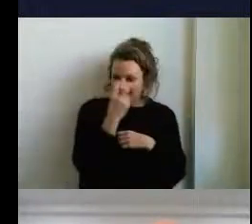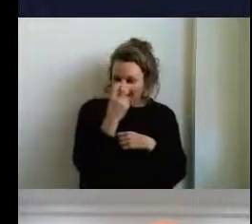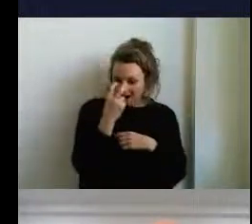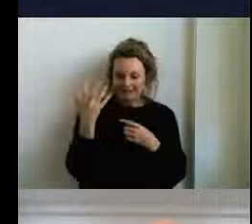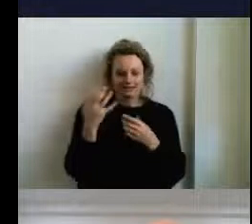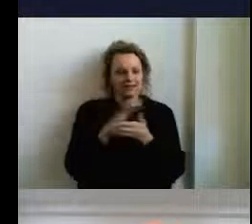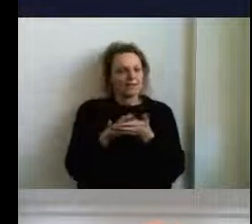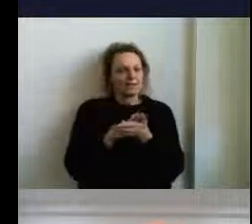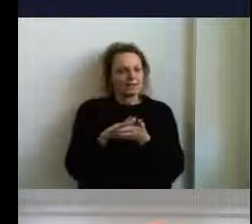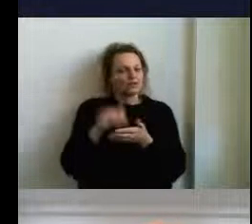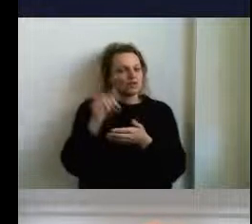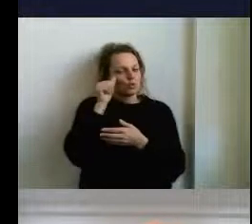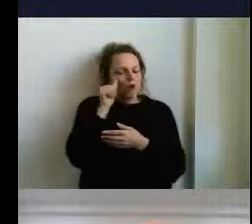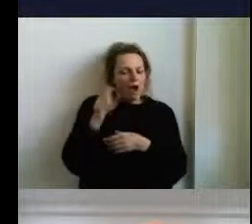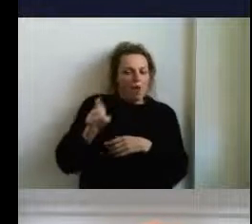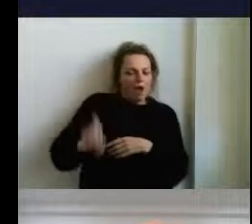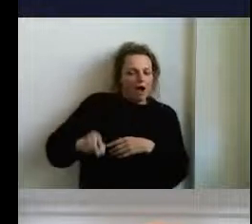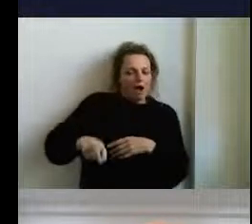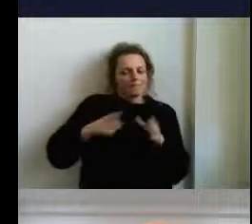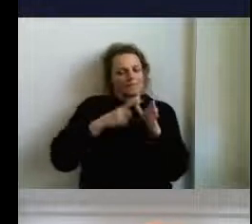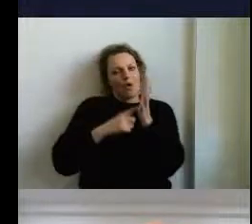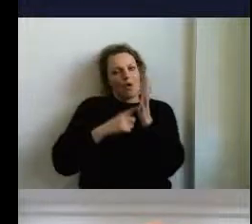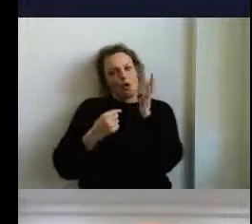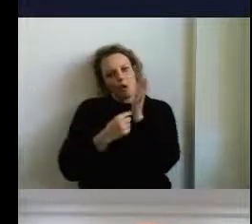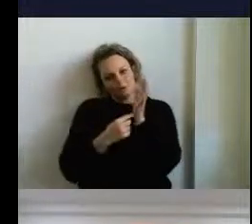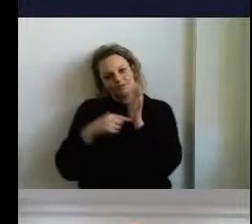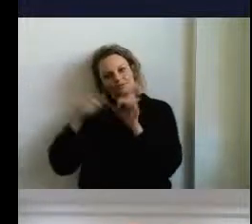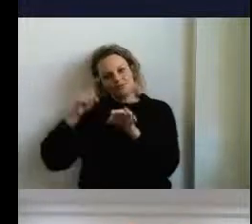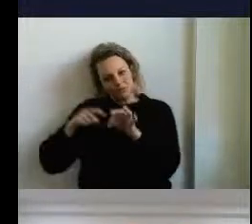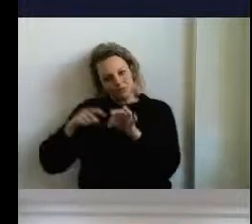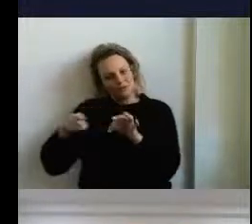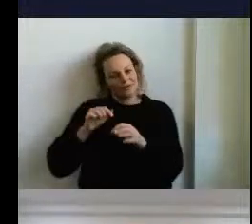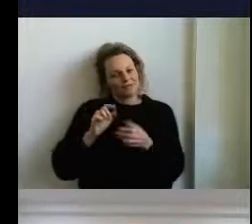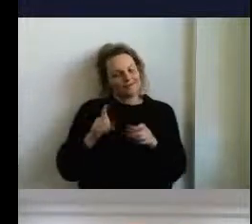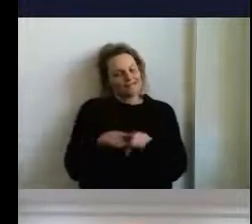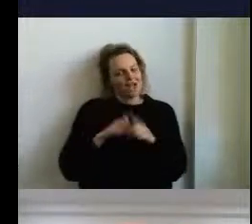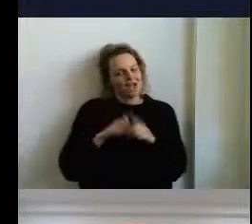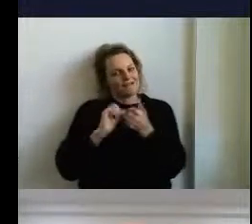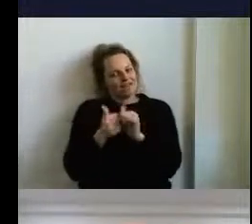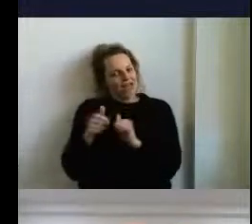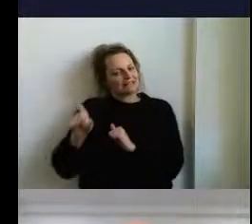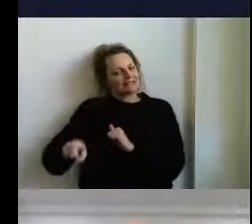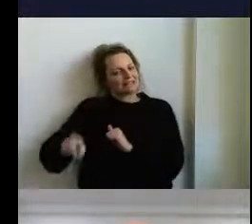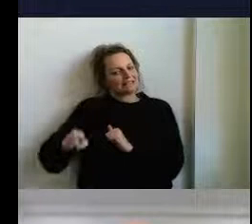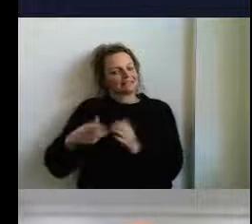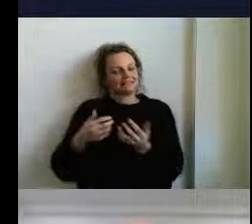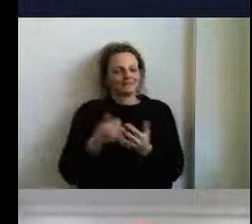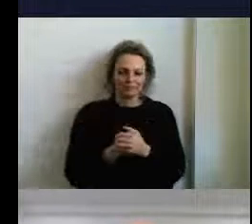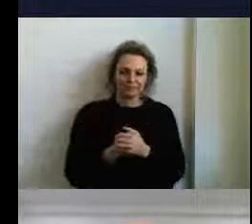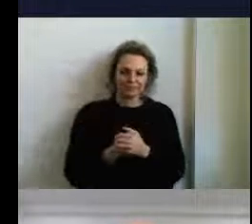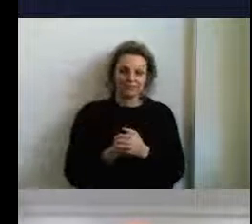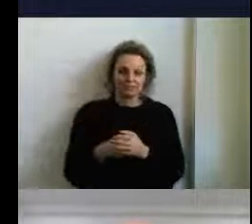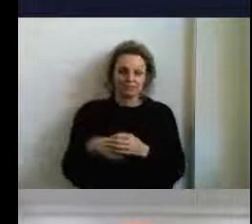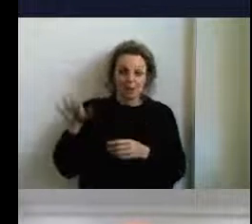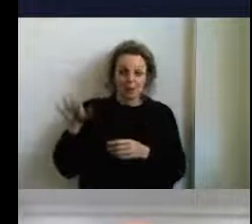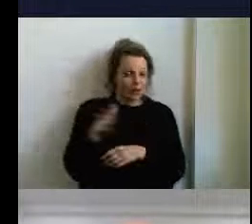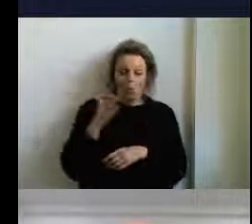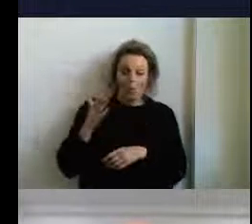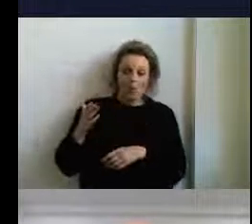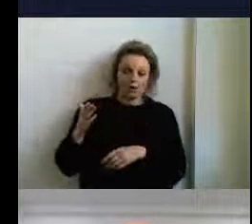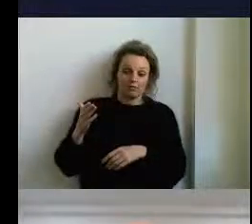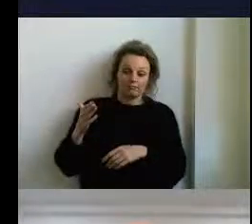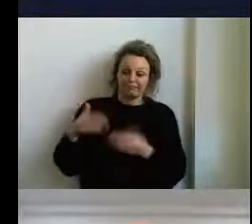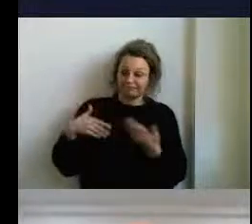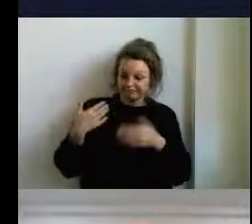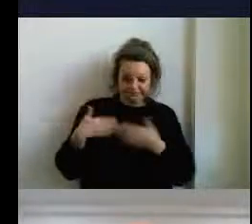friend. It hopefully is, right? And actually, well, here's the other the journey. We're all on a journey with our technology, right? I